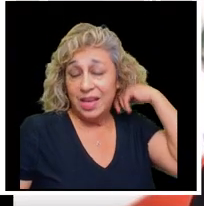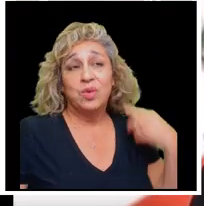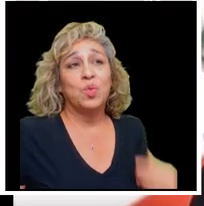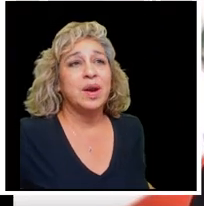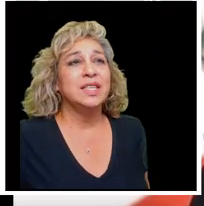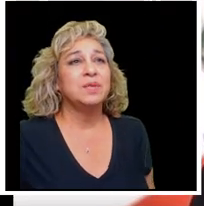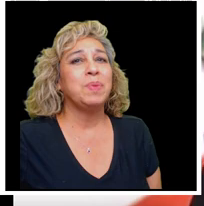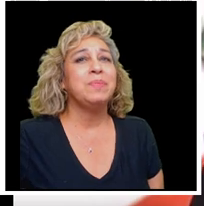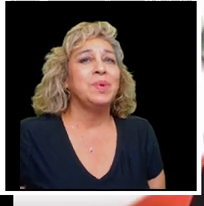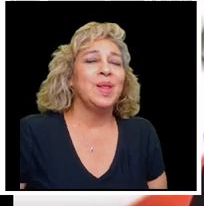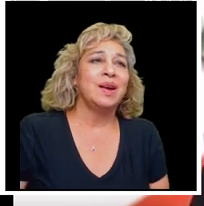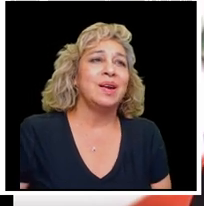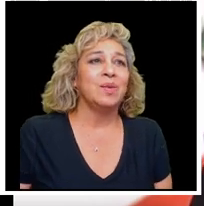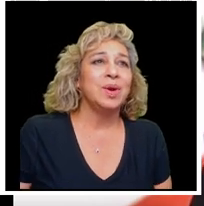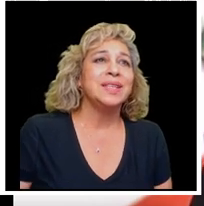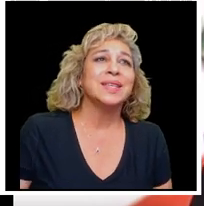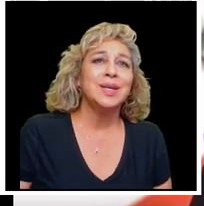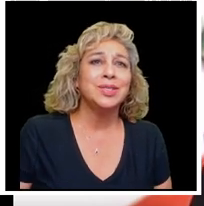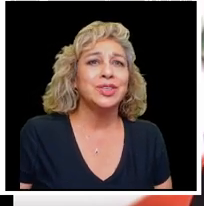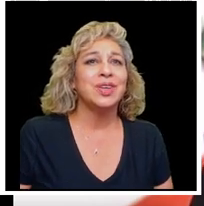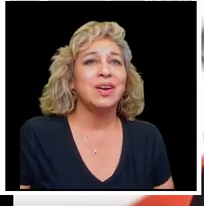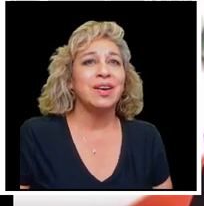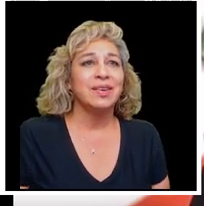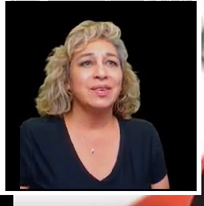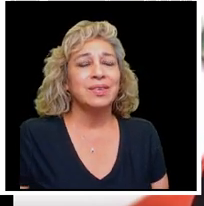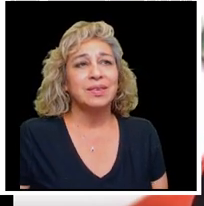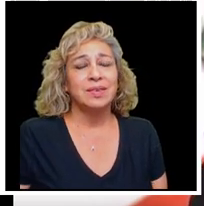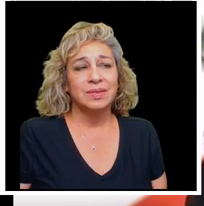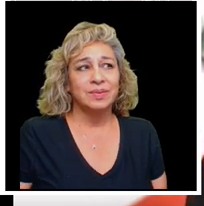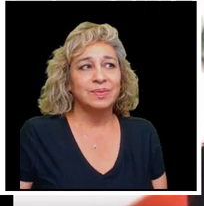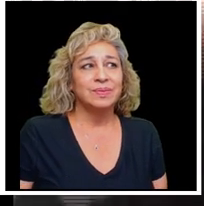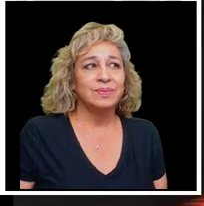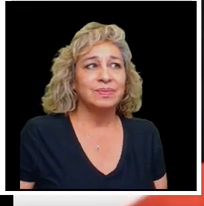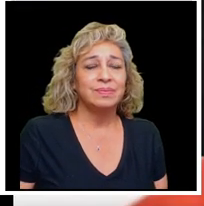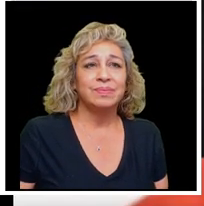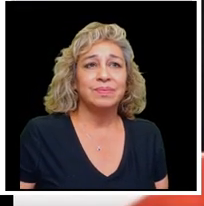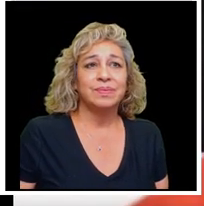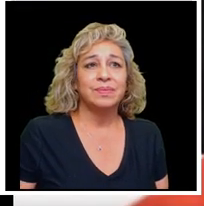what people are where his cultures are